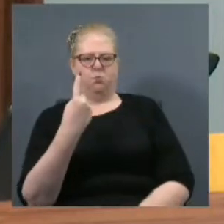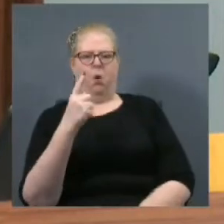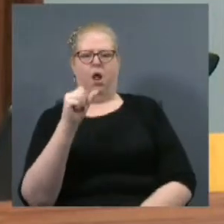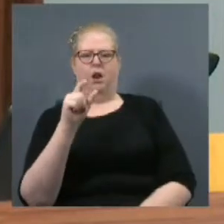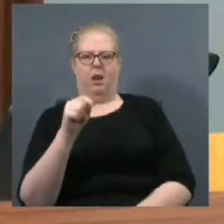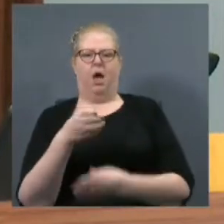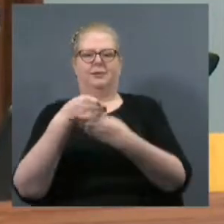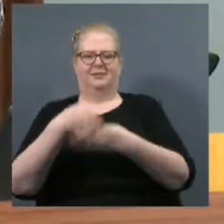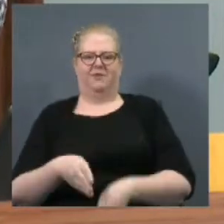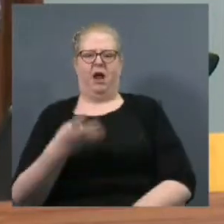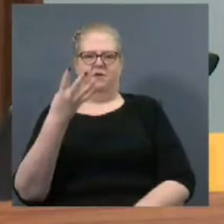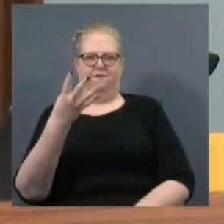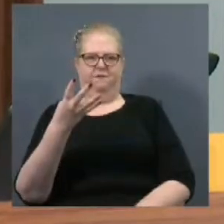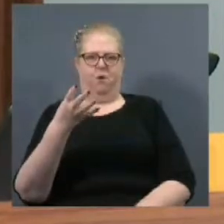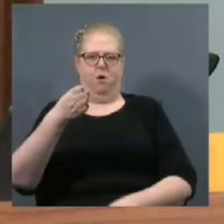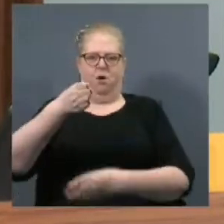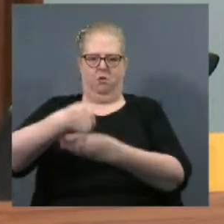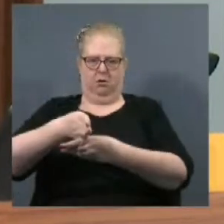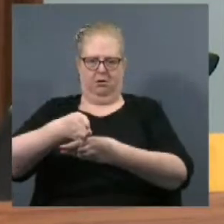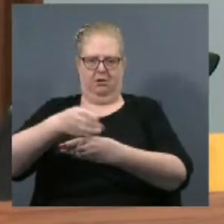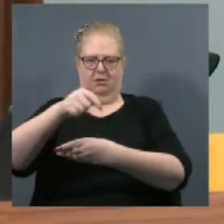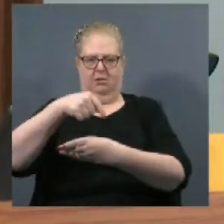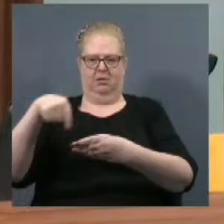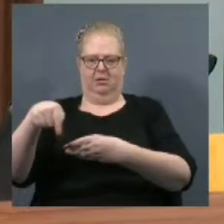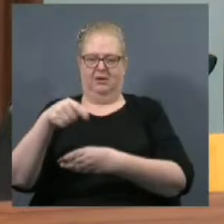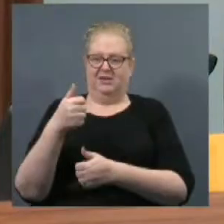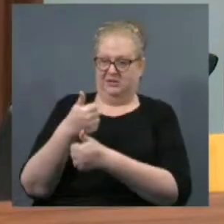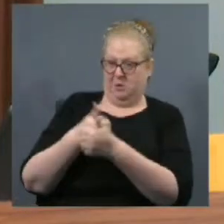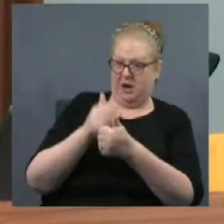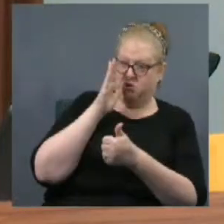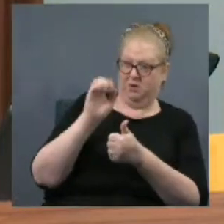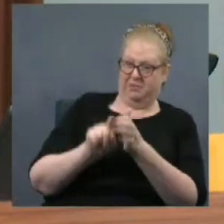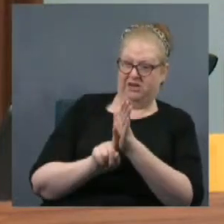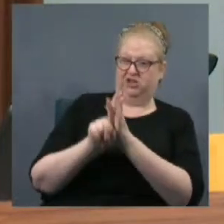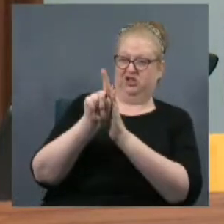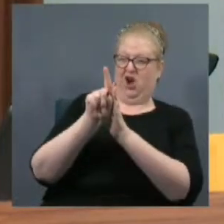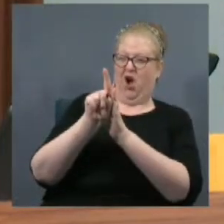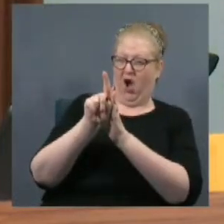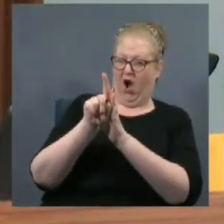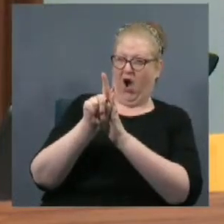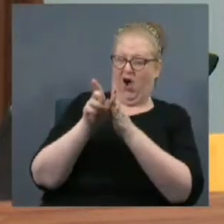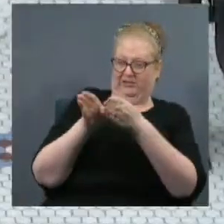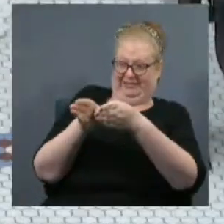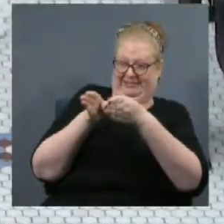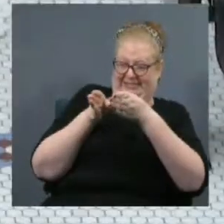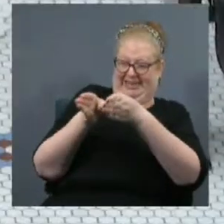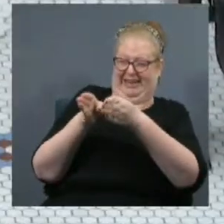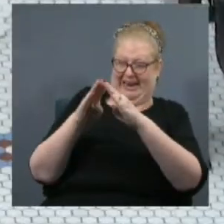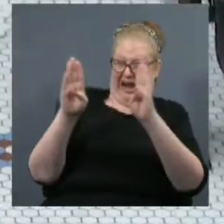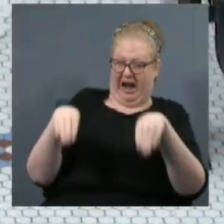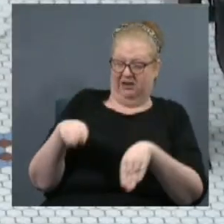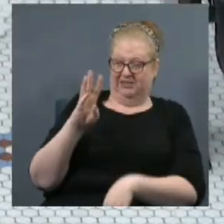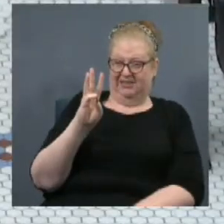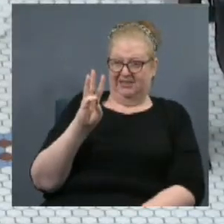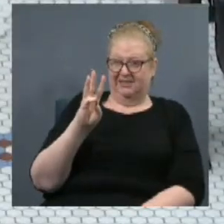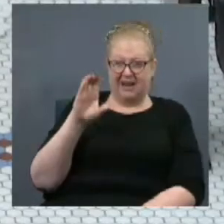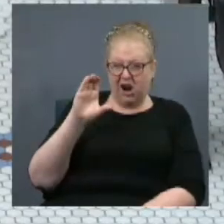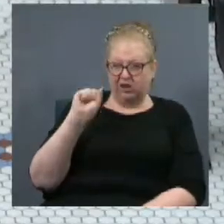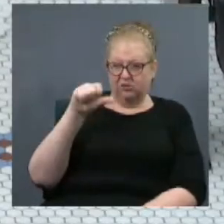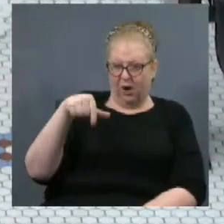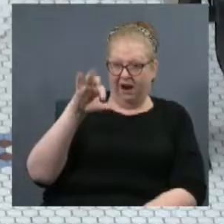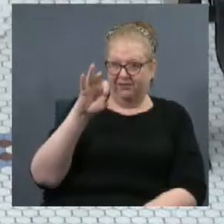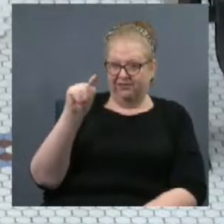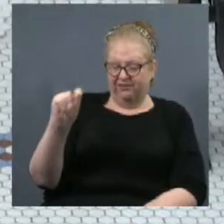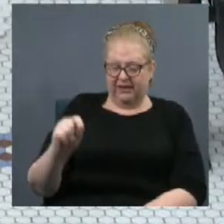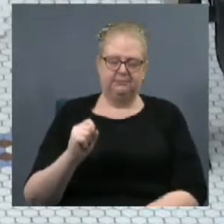4. So these houses would be tall, skinny houses with, did I read that, about 600 square feet? Yes, sir. No parking. No parking.